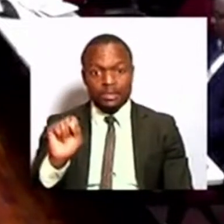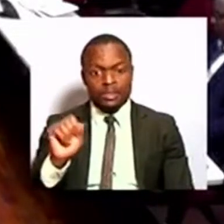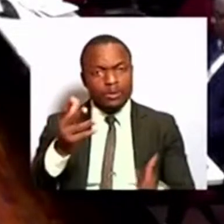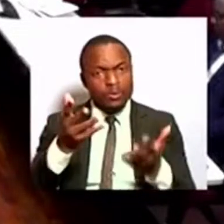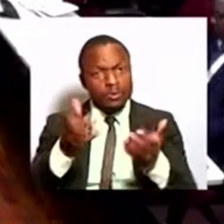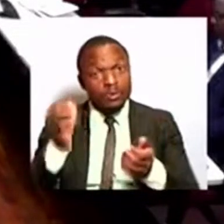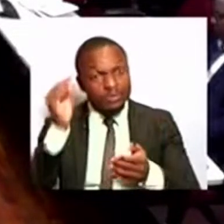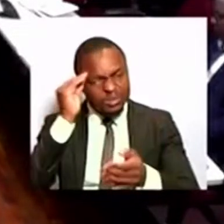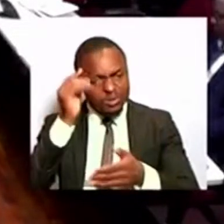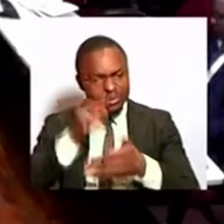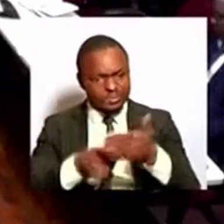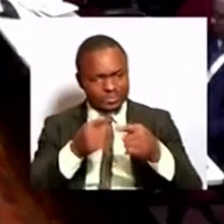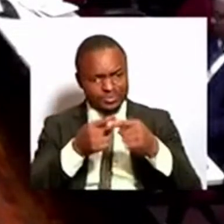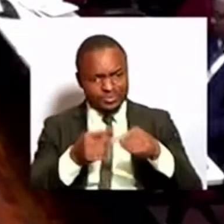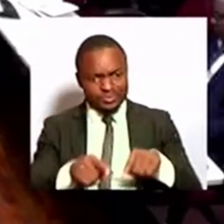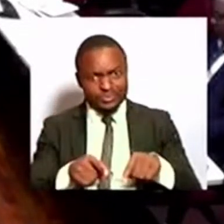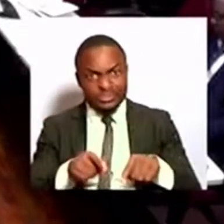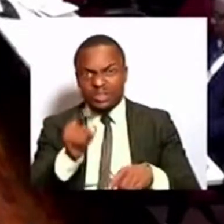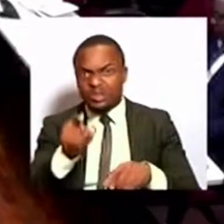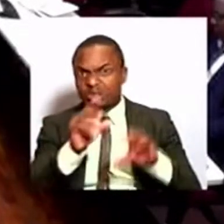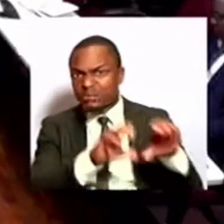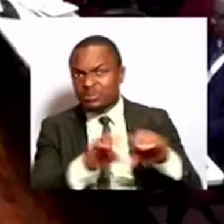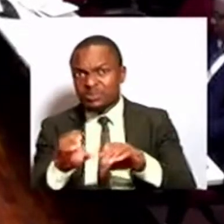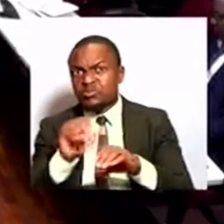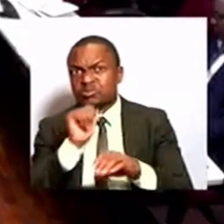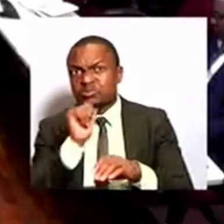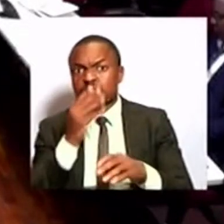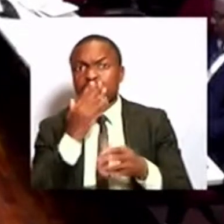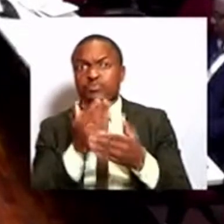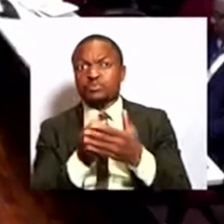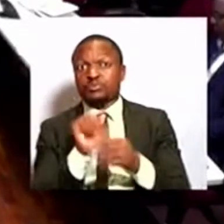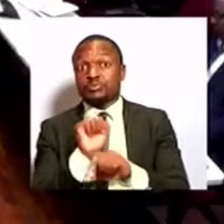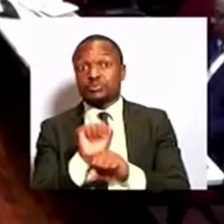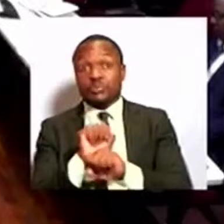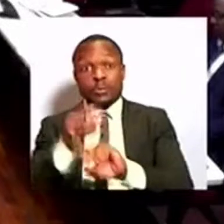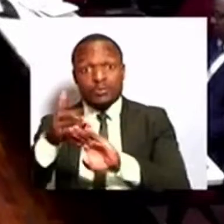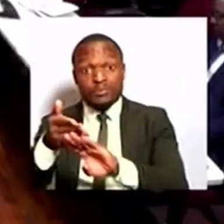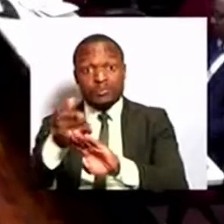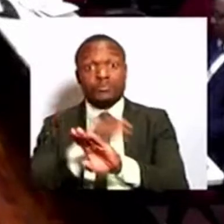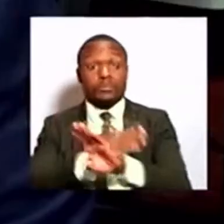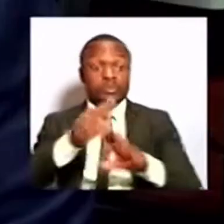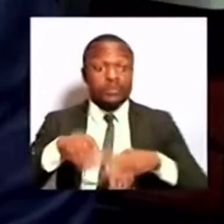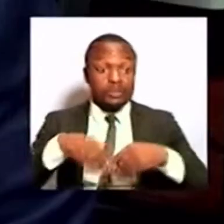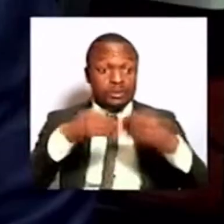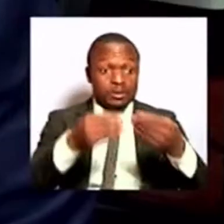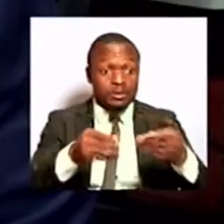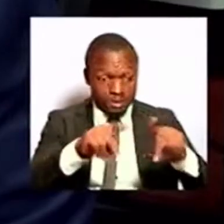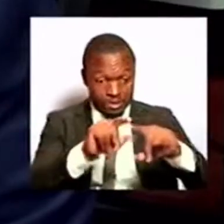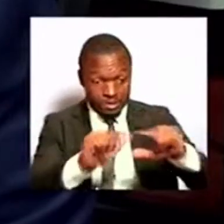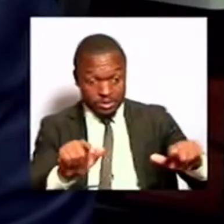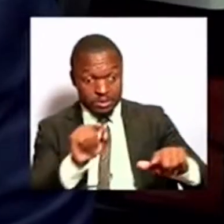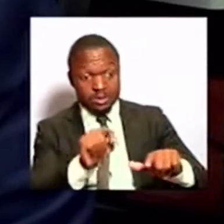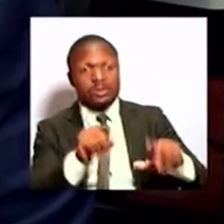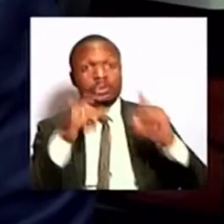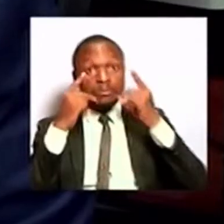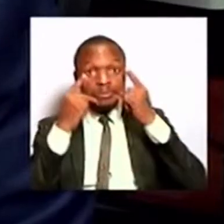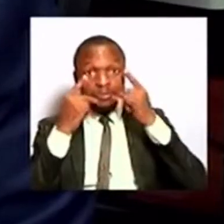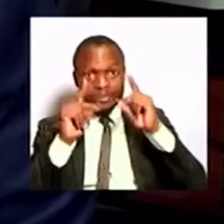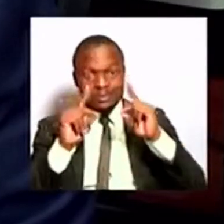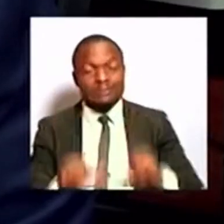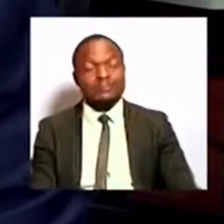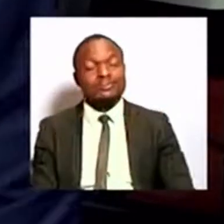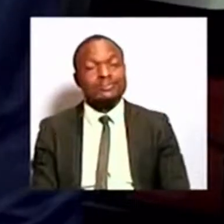happened. Didn't you conduct due diligence before you offered these plots to the public?